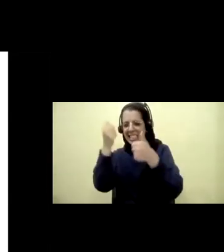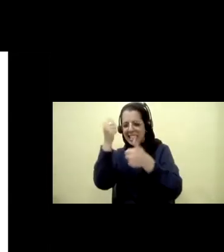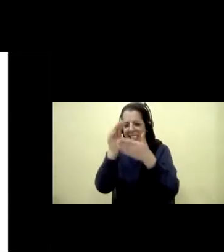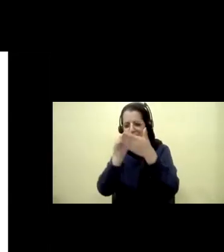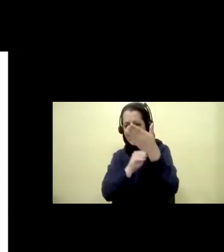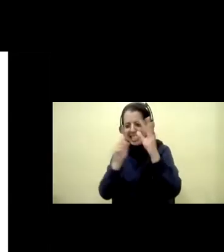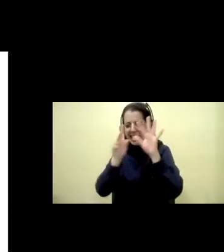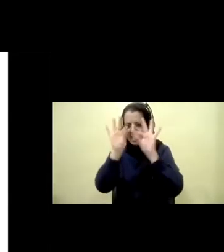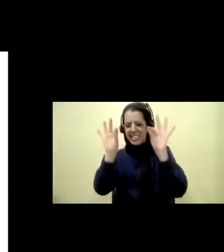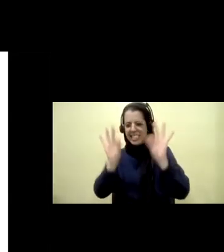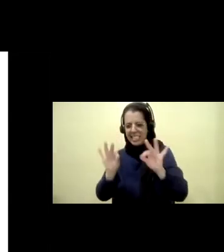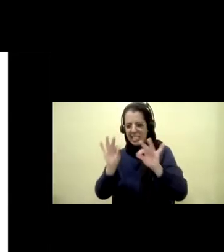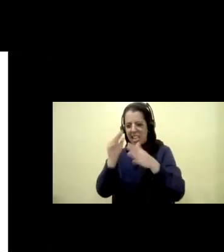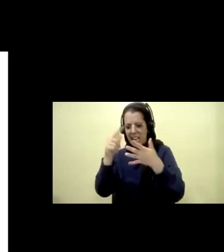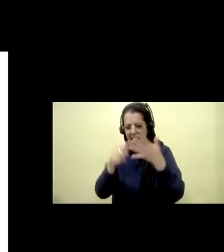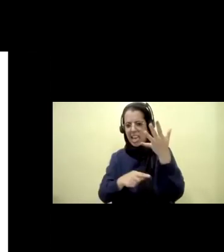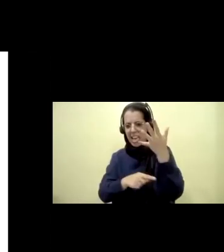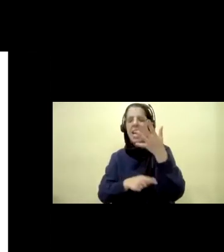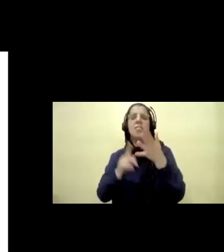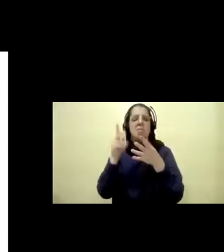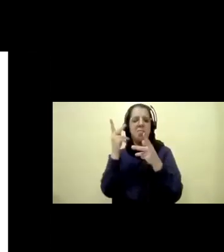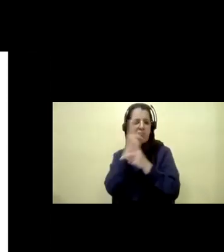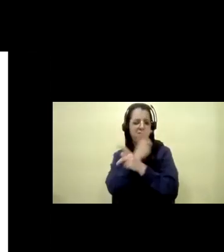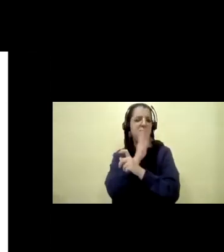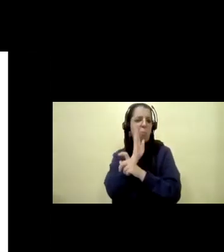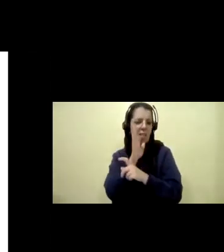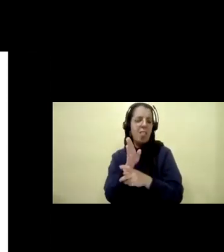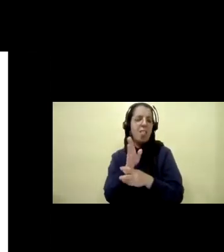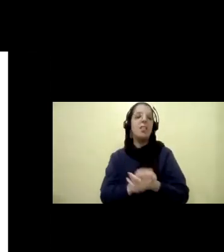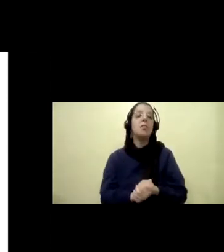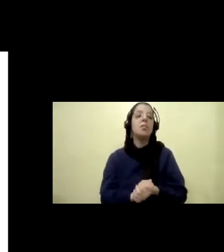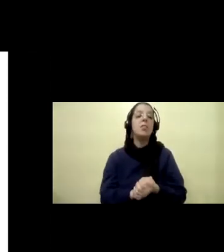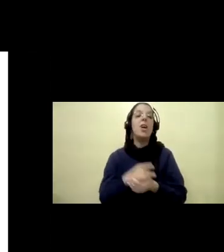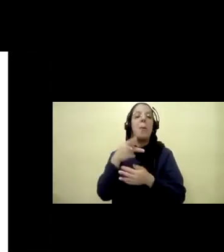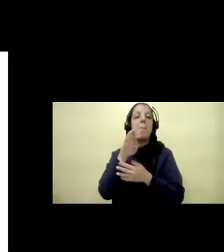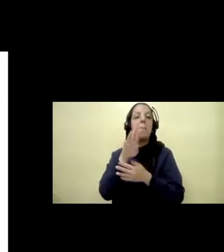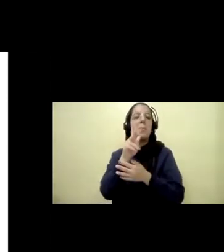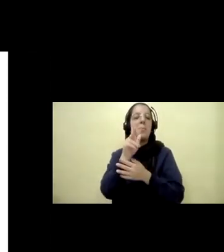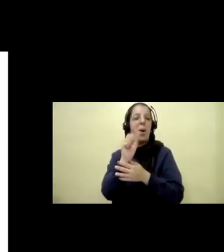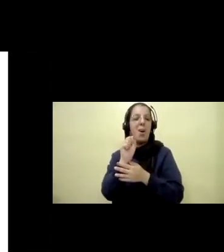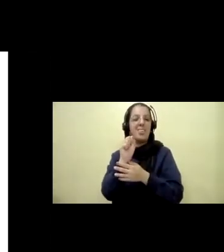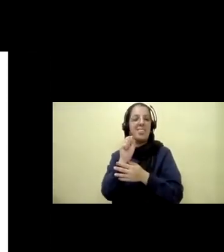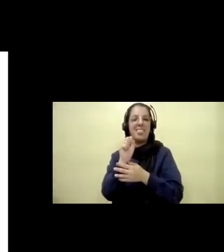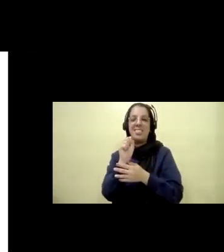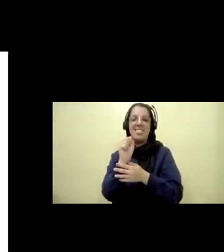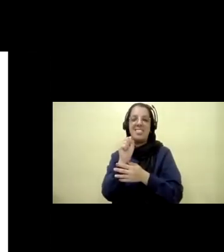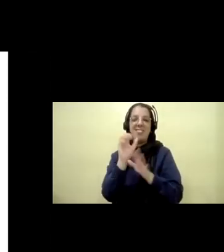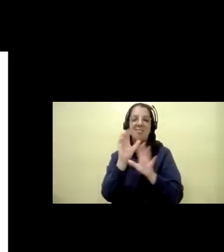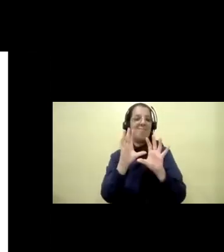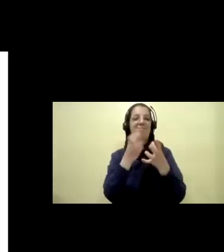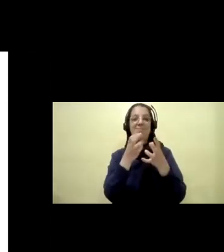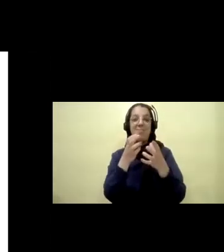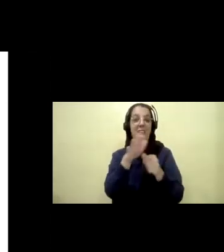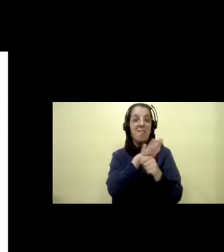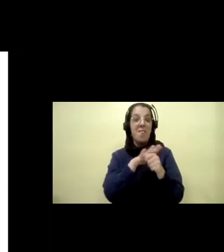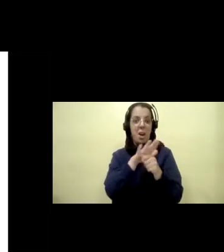complex. Parks are extremely complex regulatory environments.